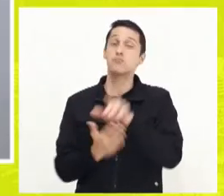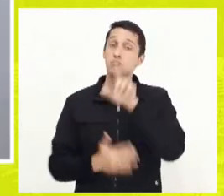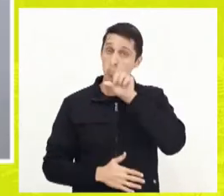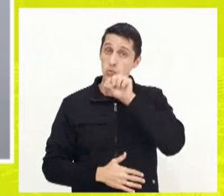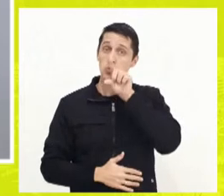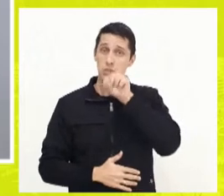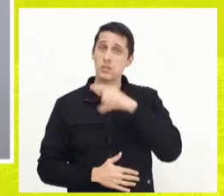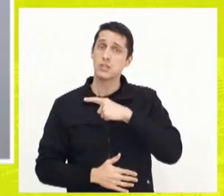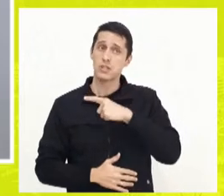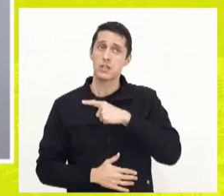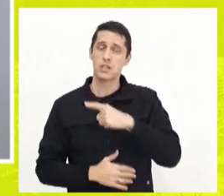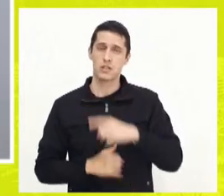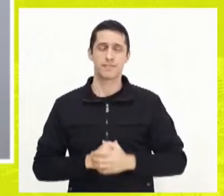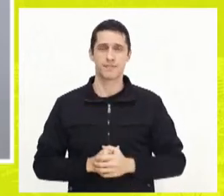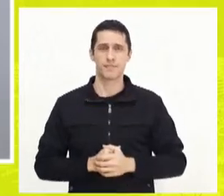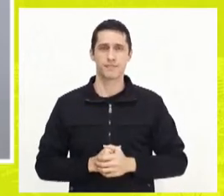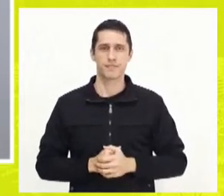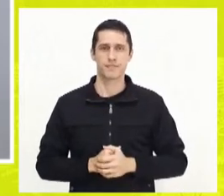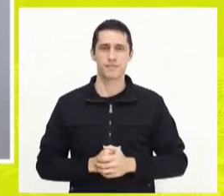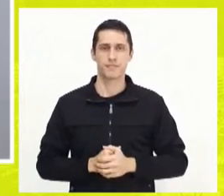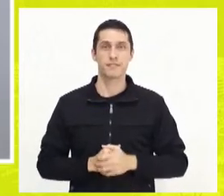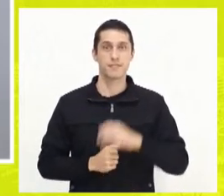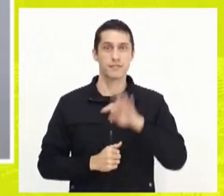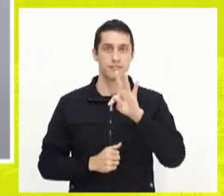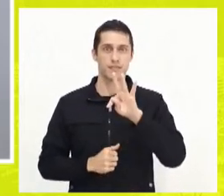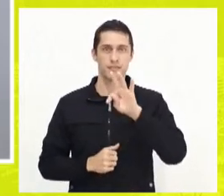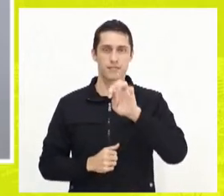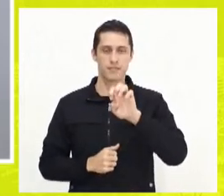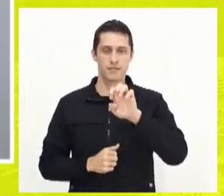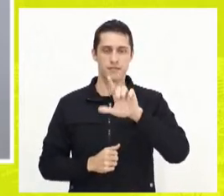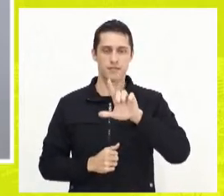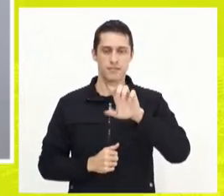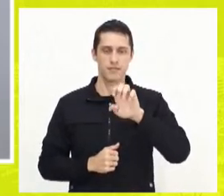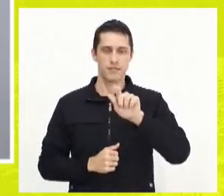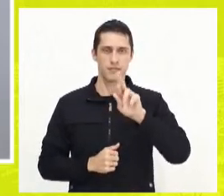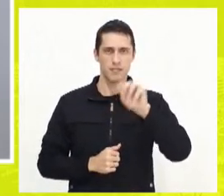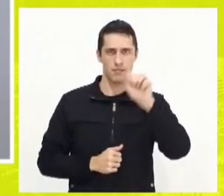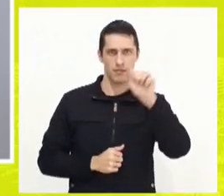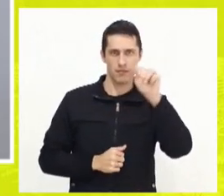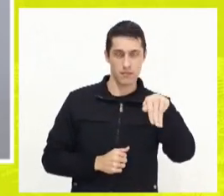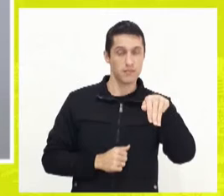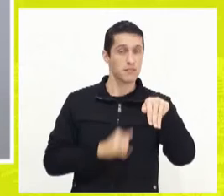has something in this sense telegram for instance